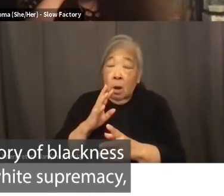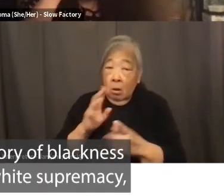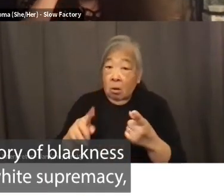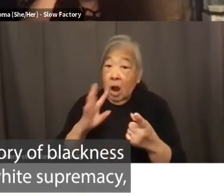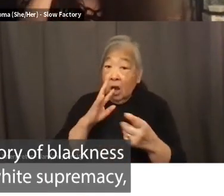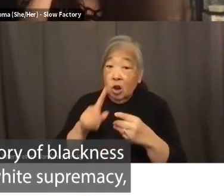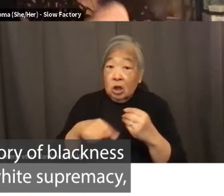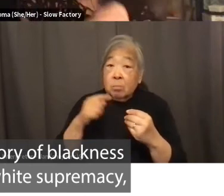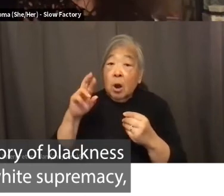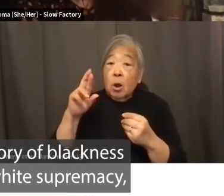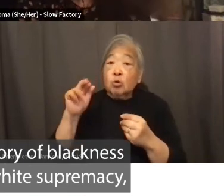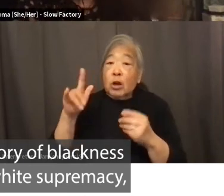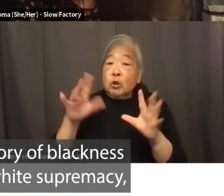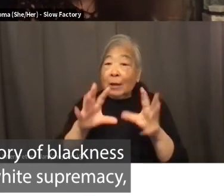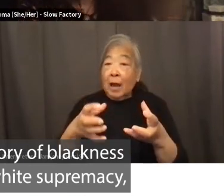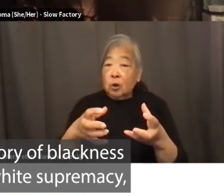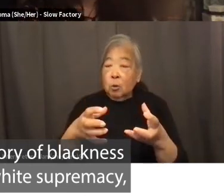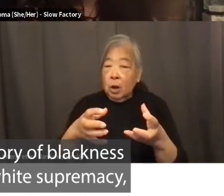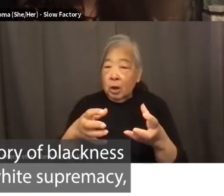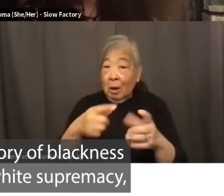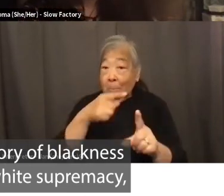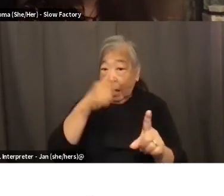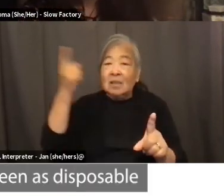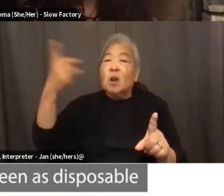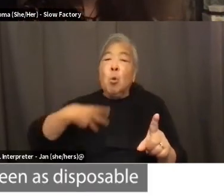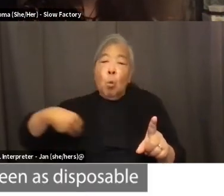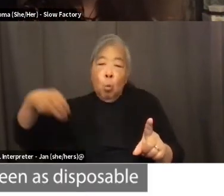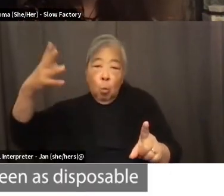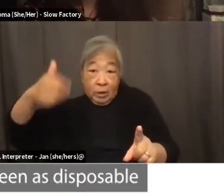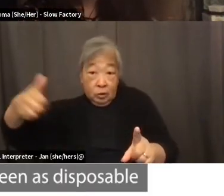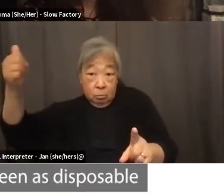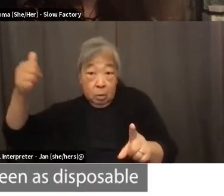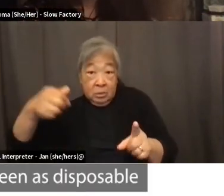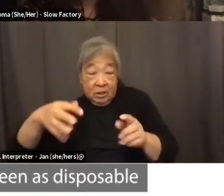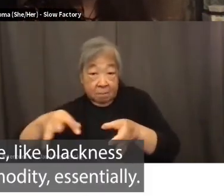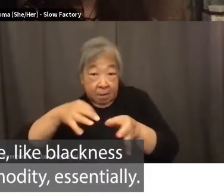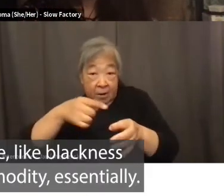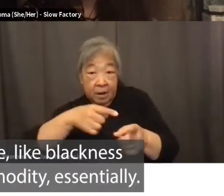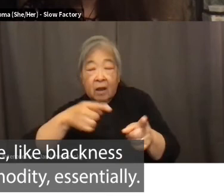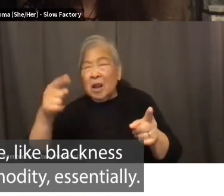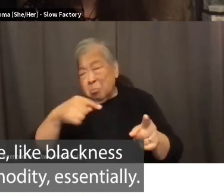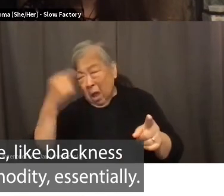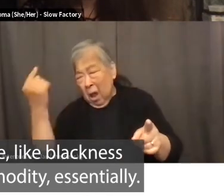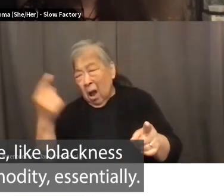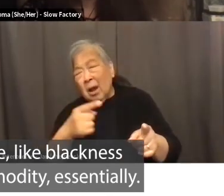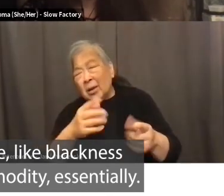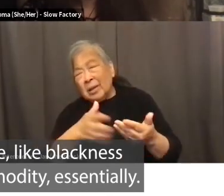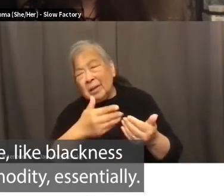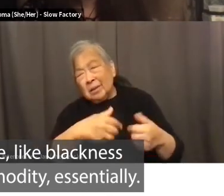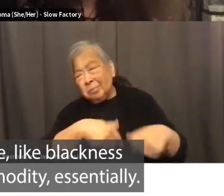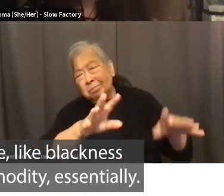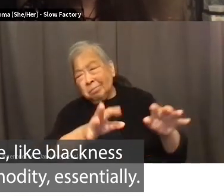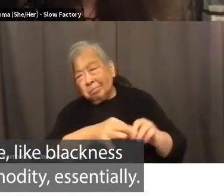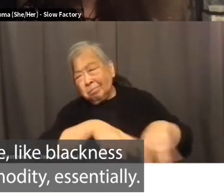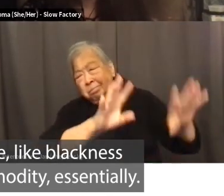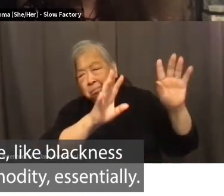racial category of Blackness as defined by white supremacy, like Blackness is seen as disposable and expendable. Like Blackness is